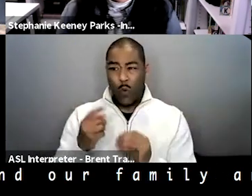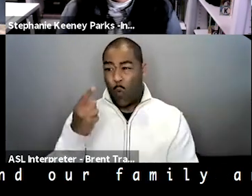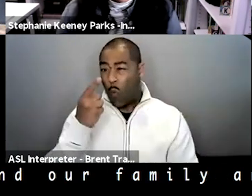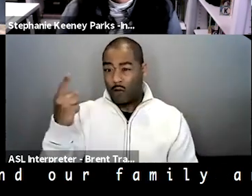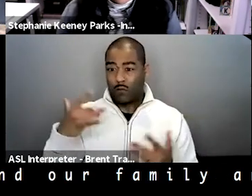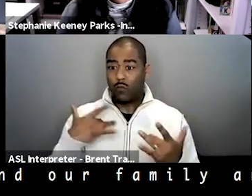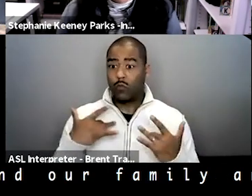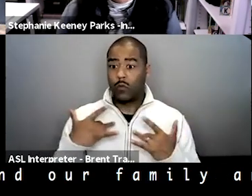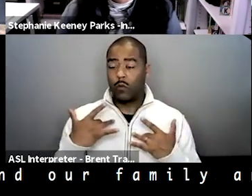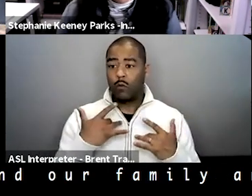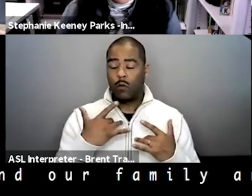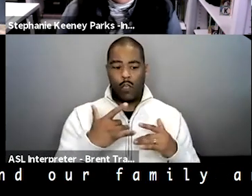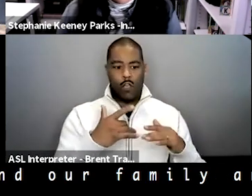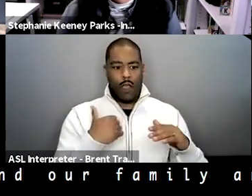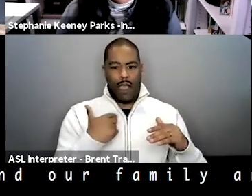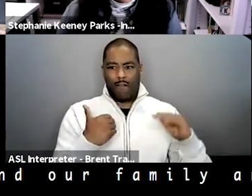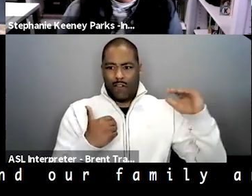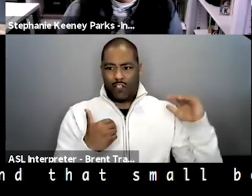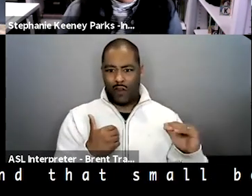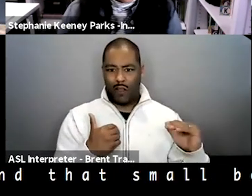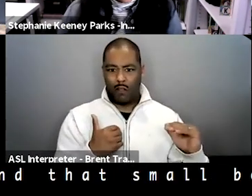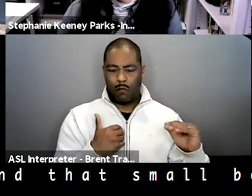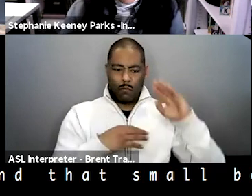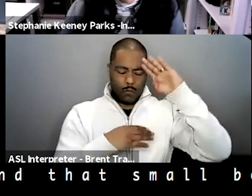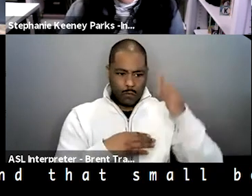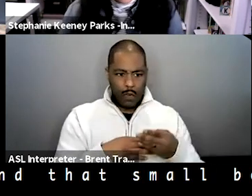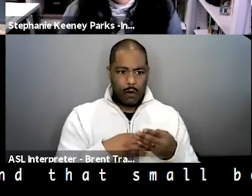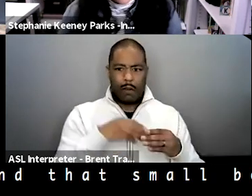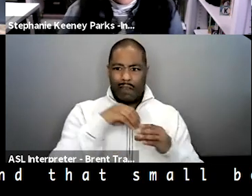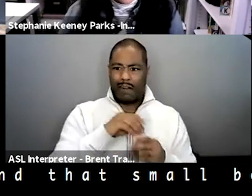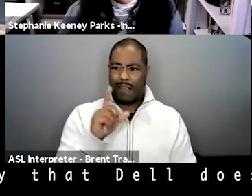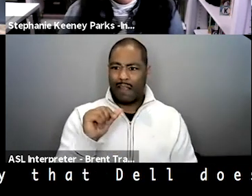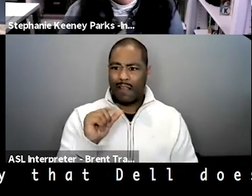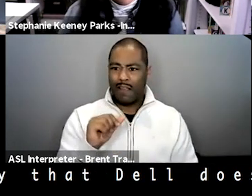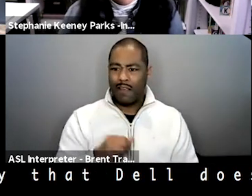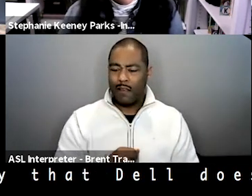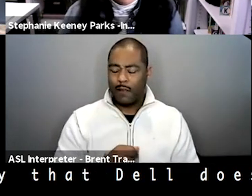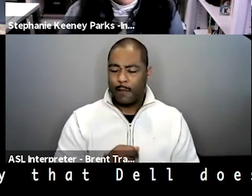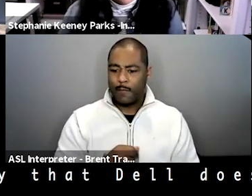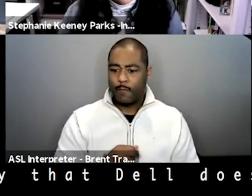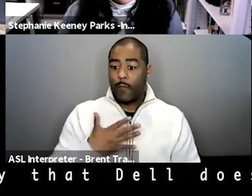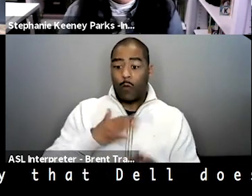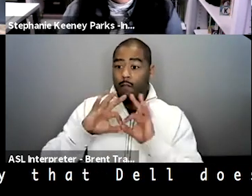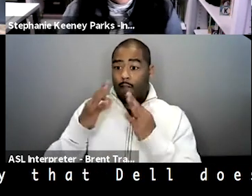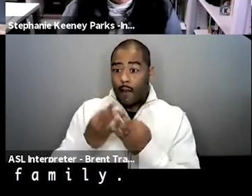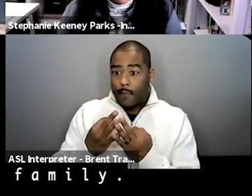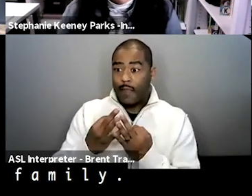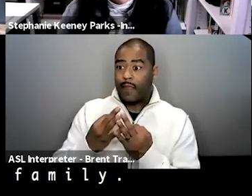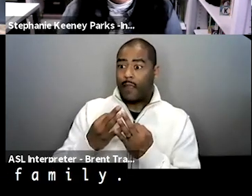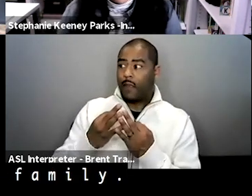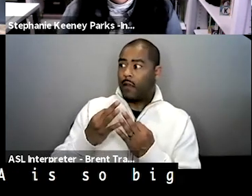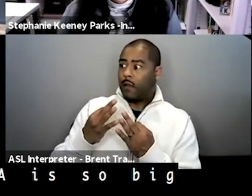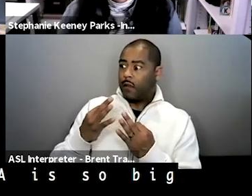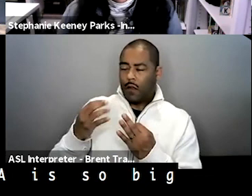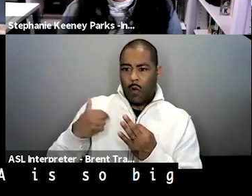That we are so far from our family, and our family are our people, right? And that small, beautiful community that Del does have with